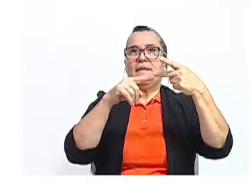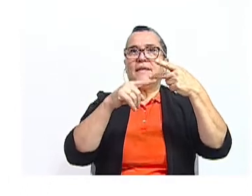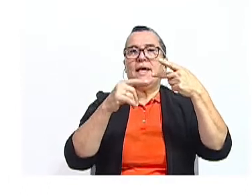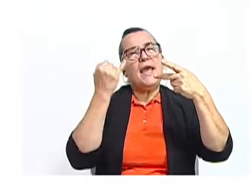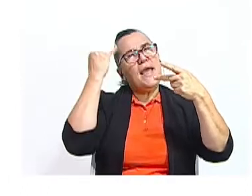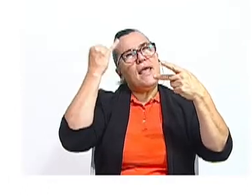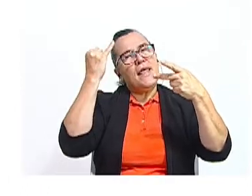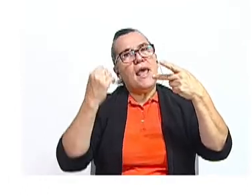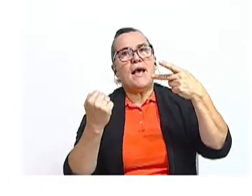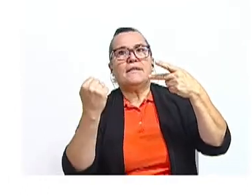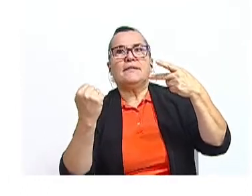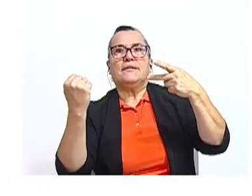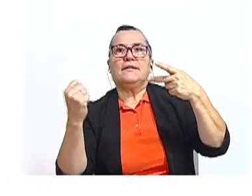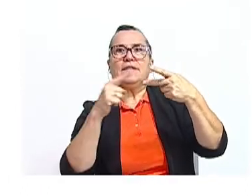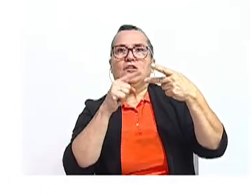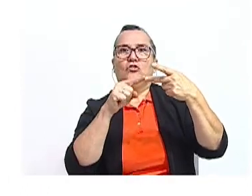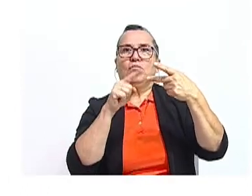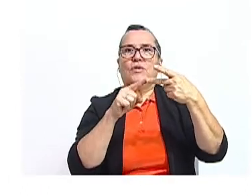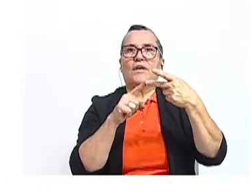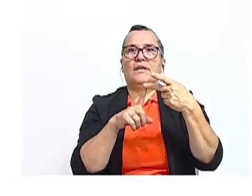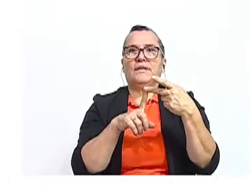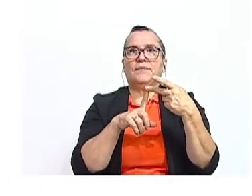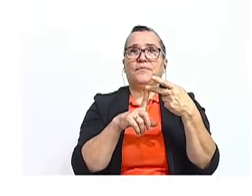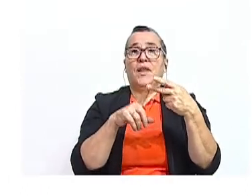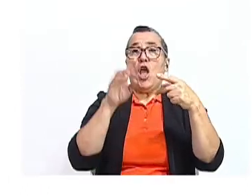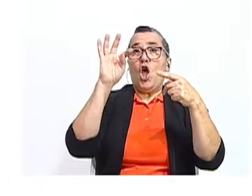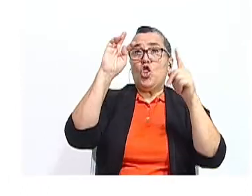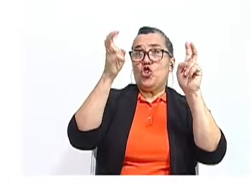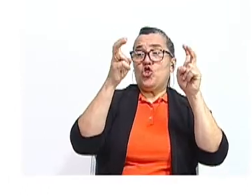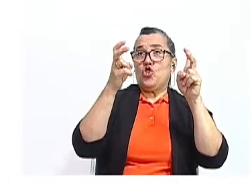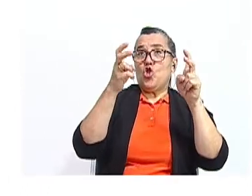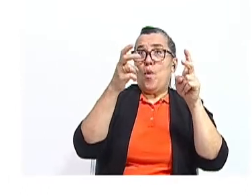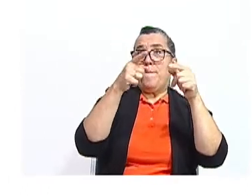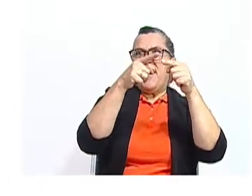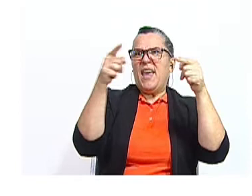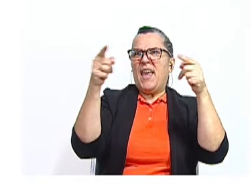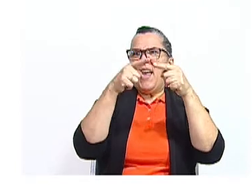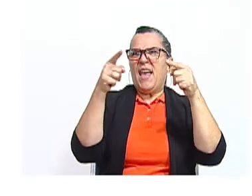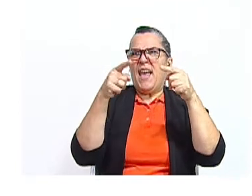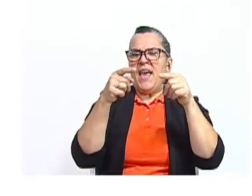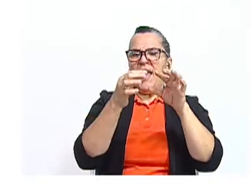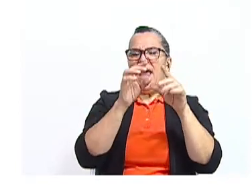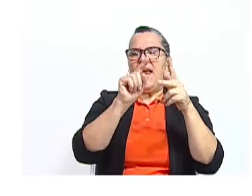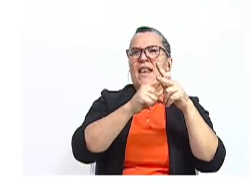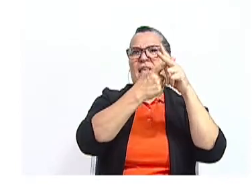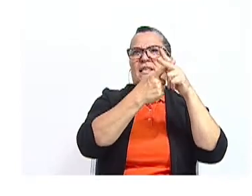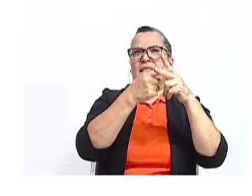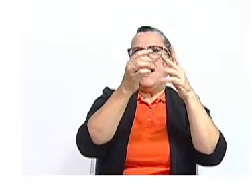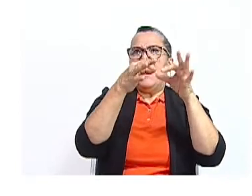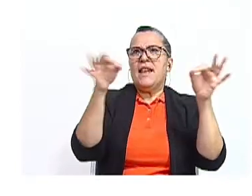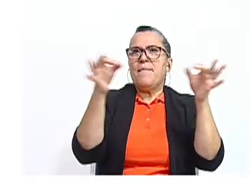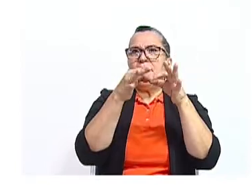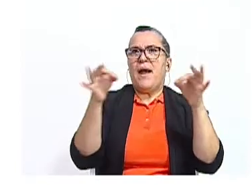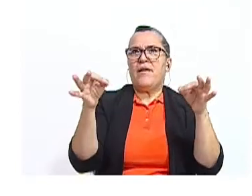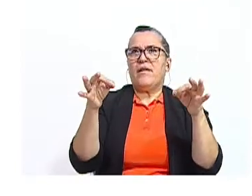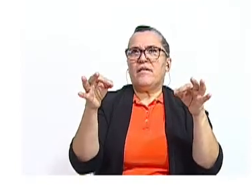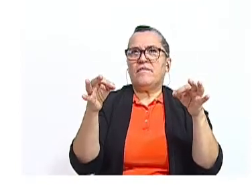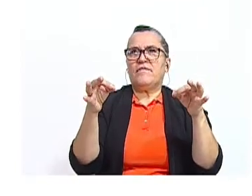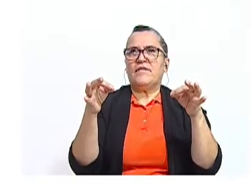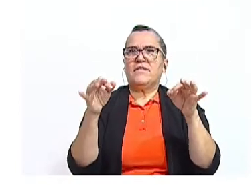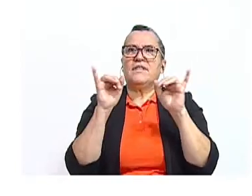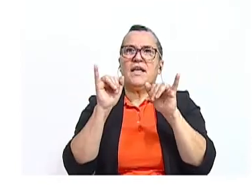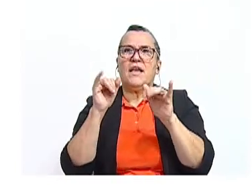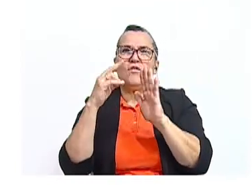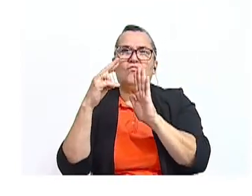is usually the first sentence of the paragraph, and it tells the reader what the paragraph is about. So